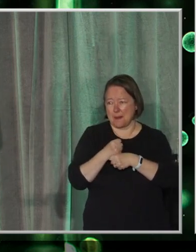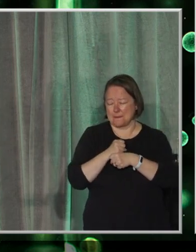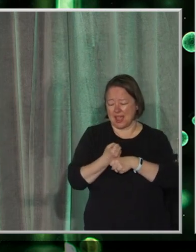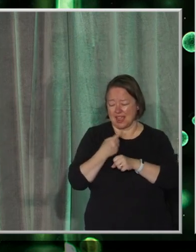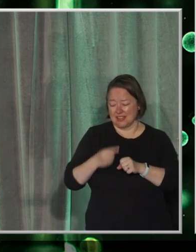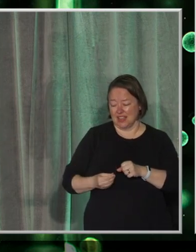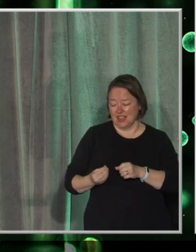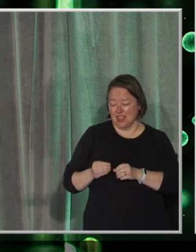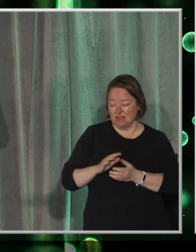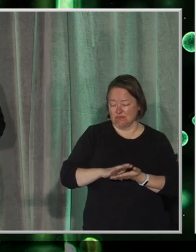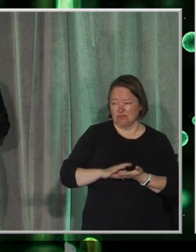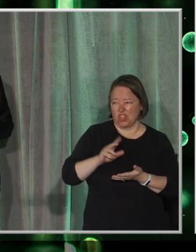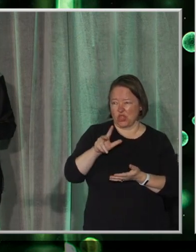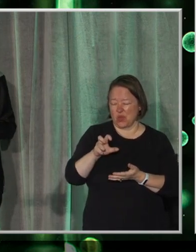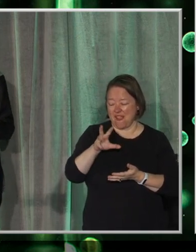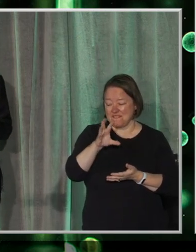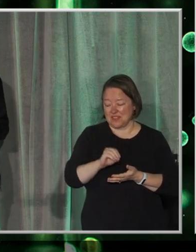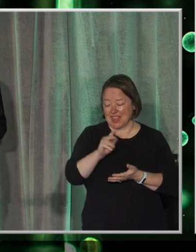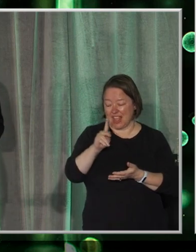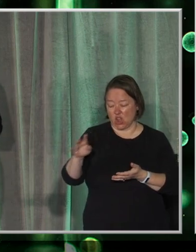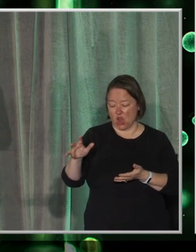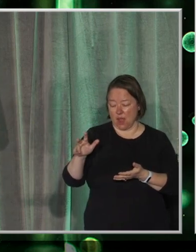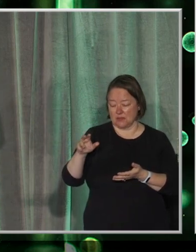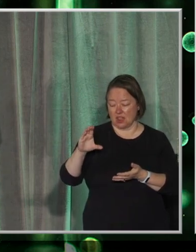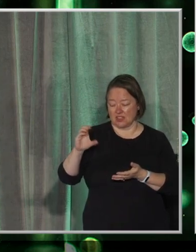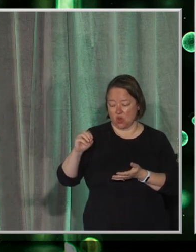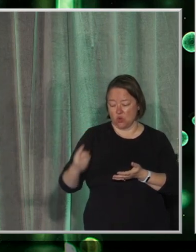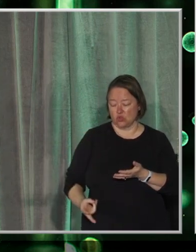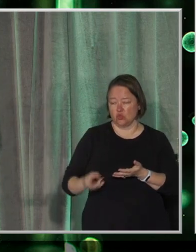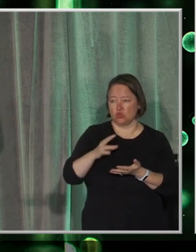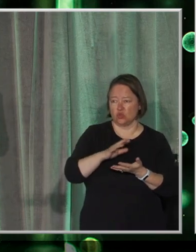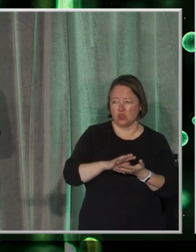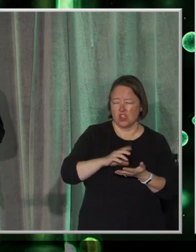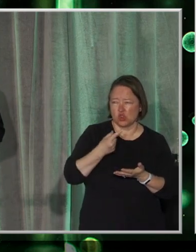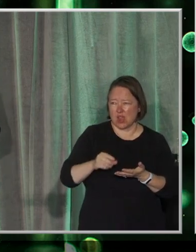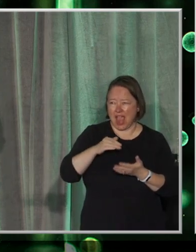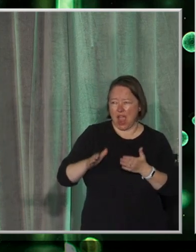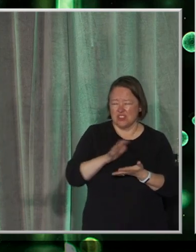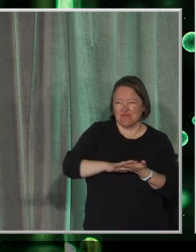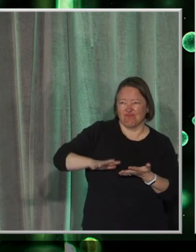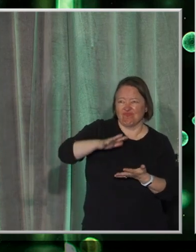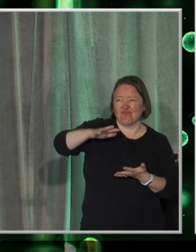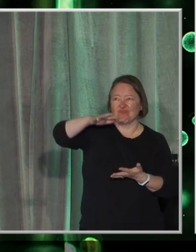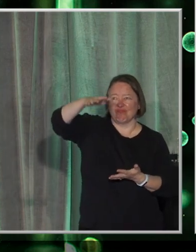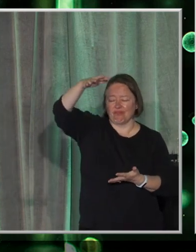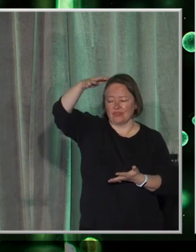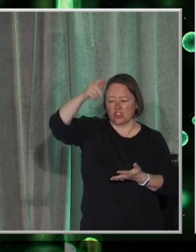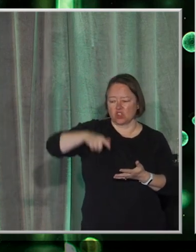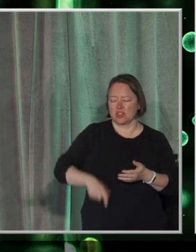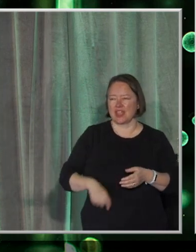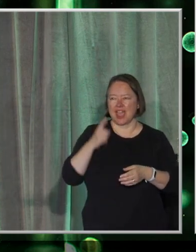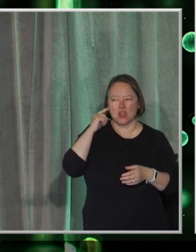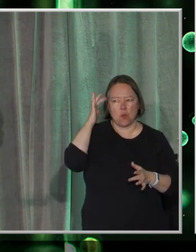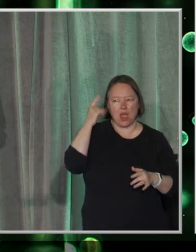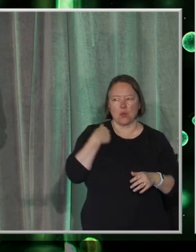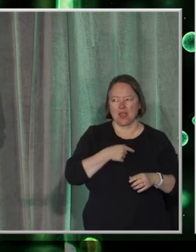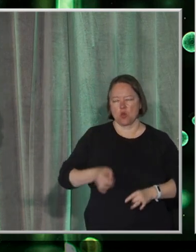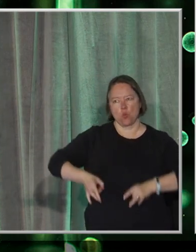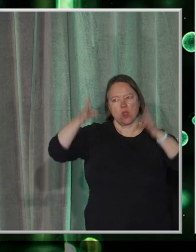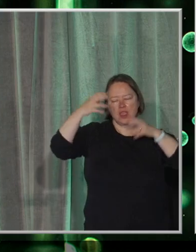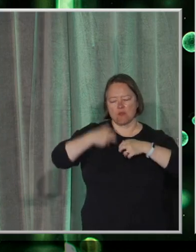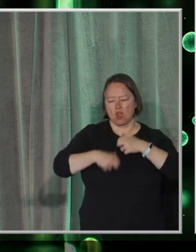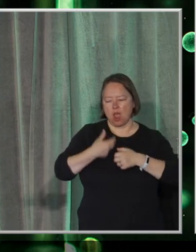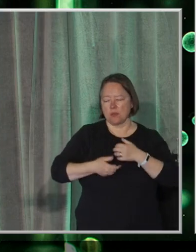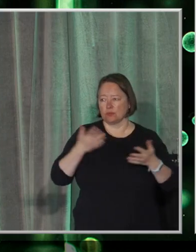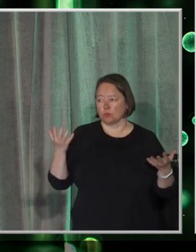it emits about 350 kilograms of carbon dioxide equivalents of the greenhouses into the atmosphere. So this gives rise to a wicked problem. A wicked